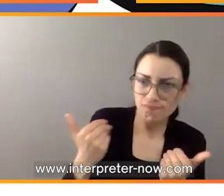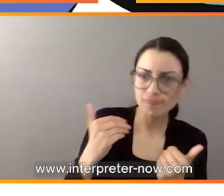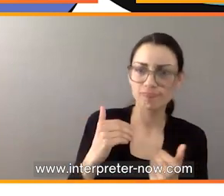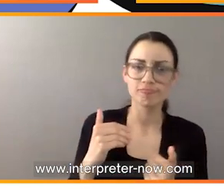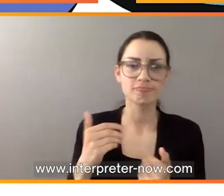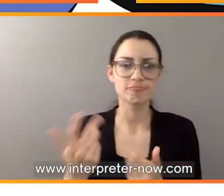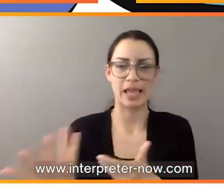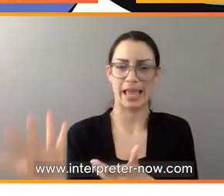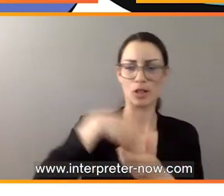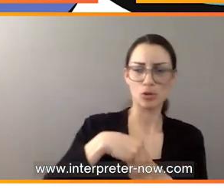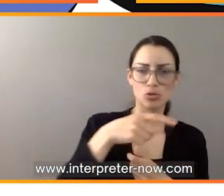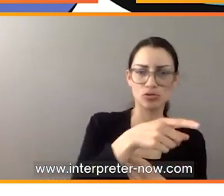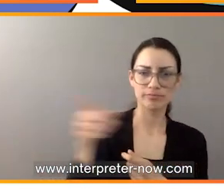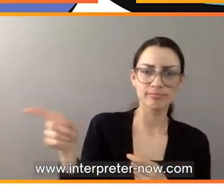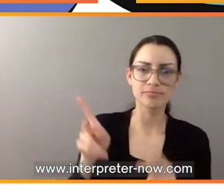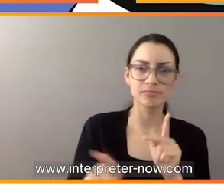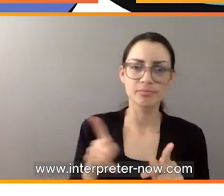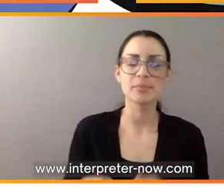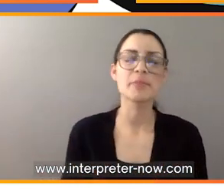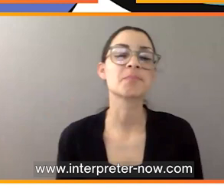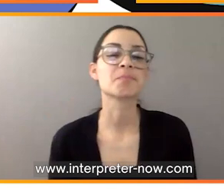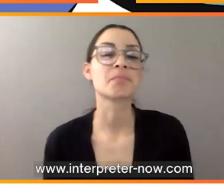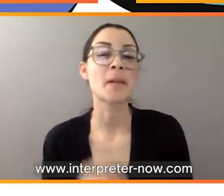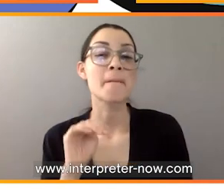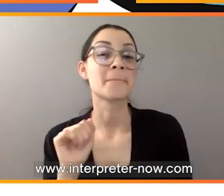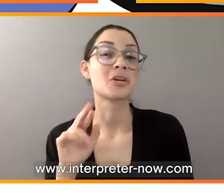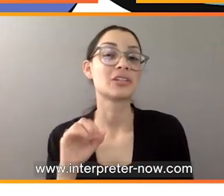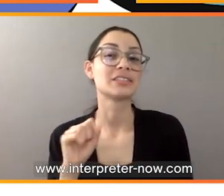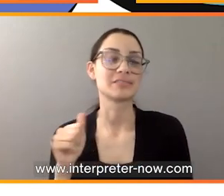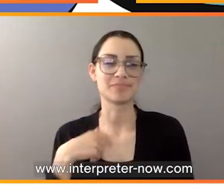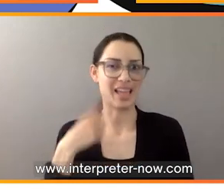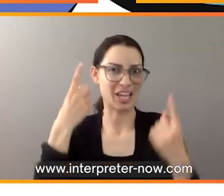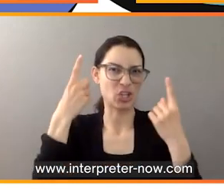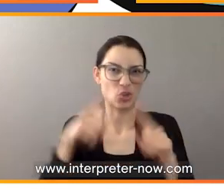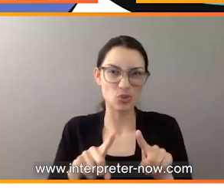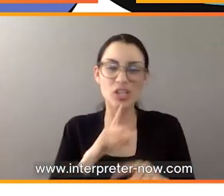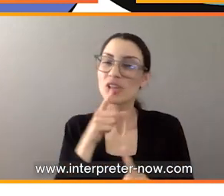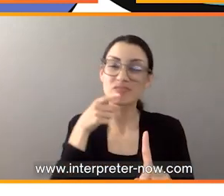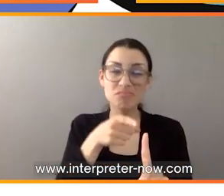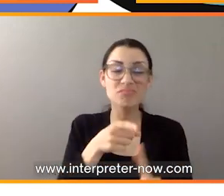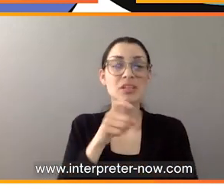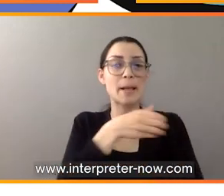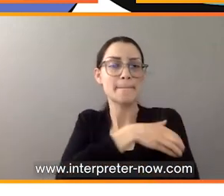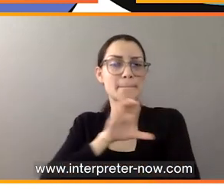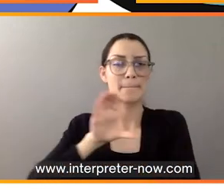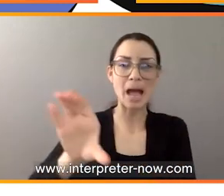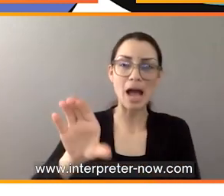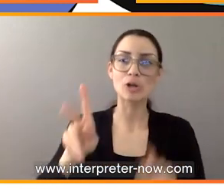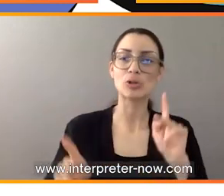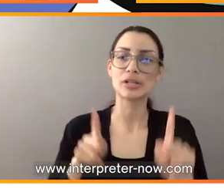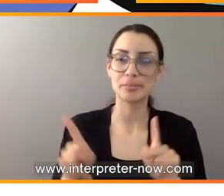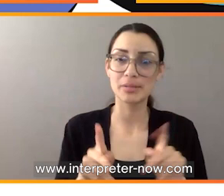can be a part of that and empowered to be a part of that. I totally agree with you. I think it is about empowering